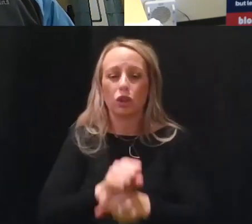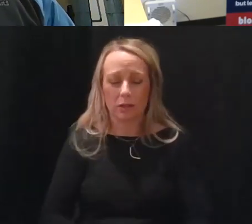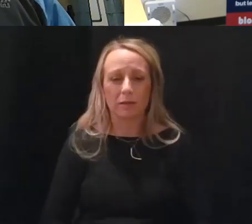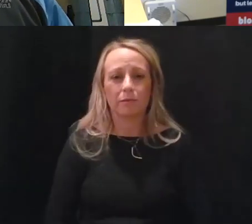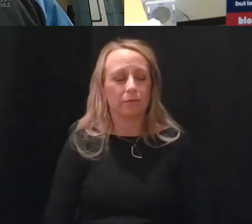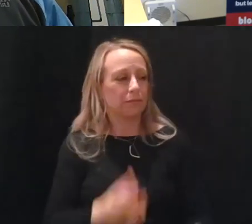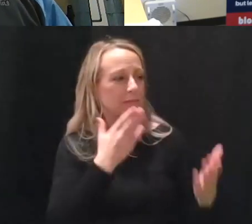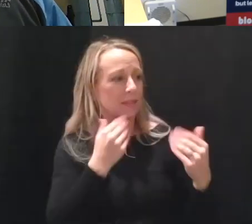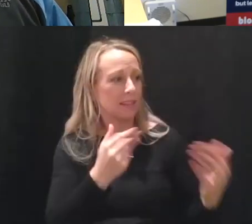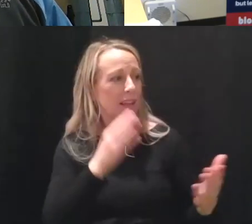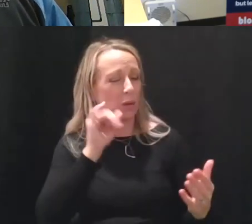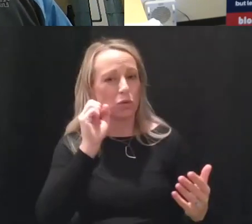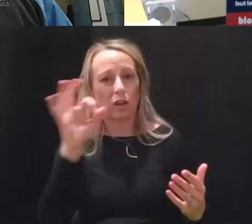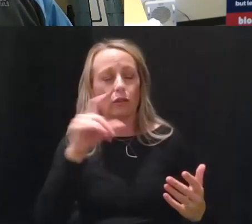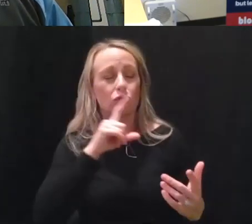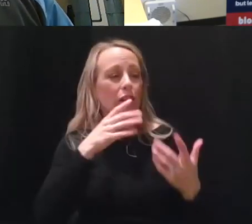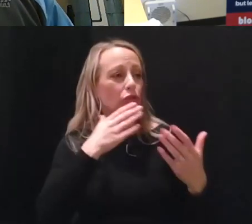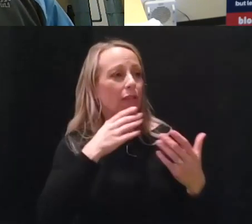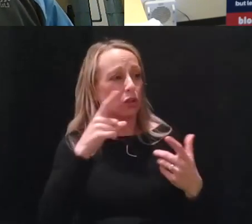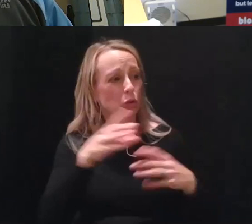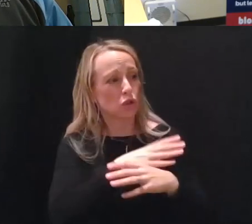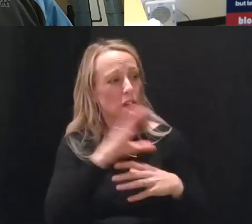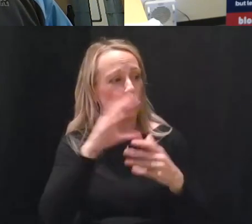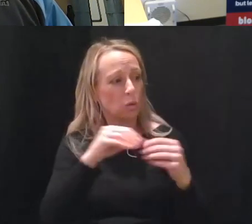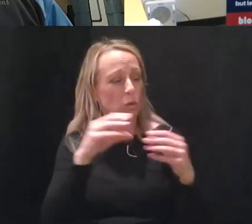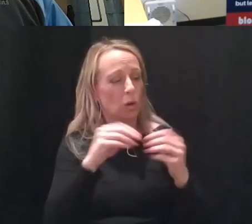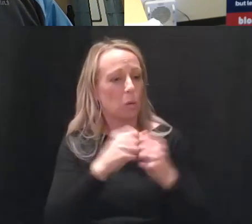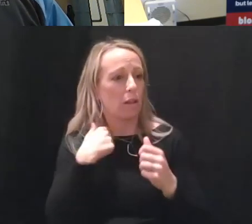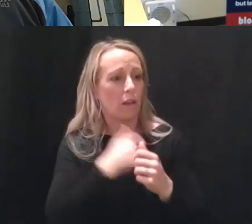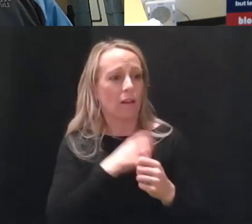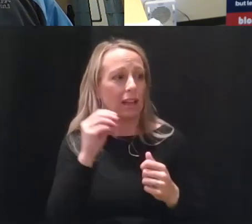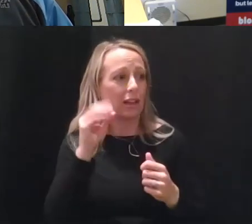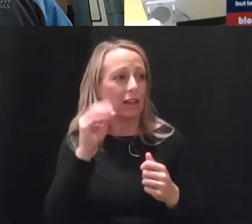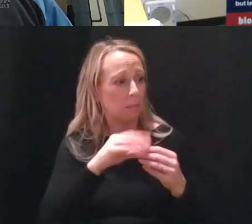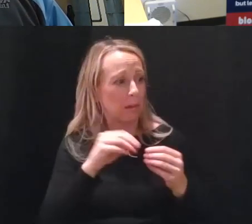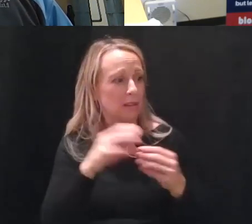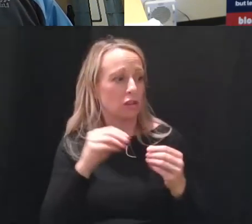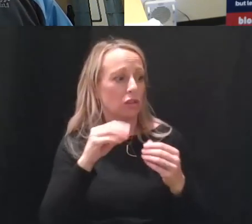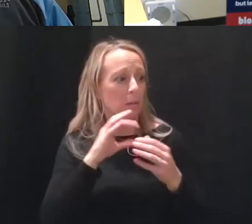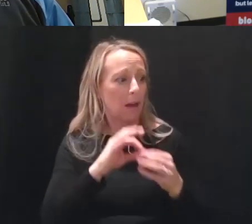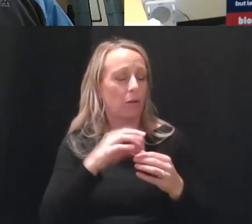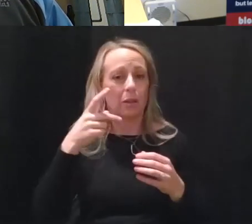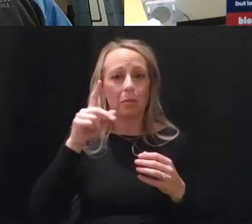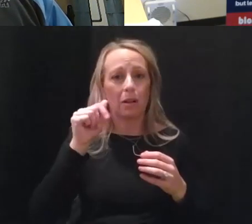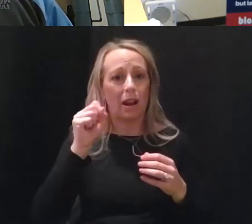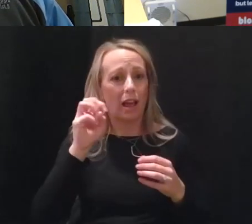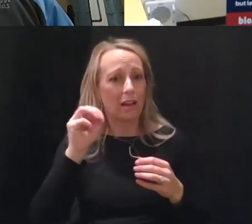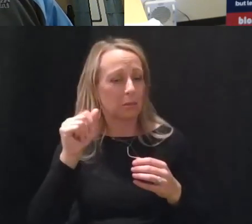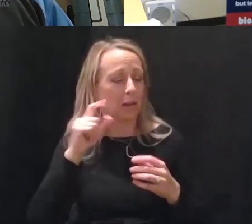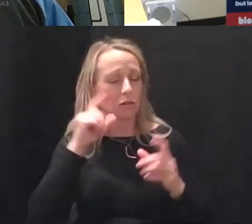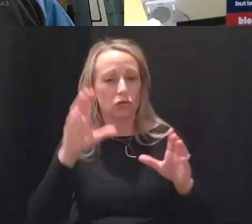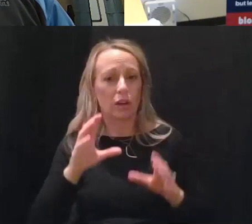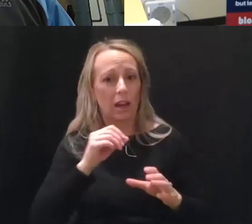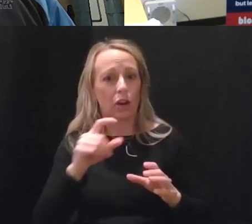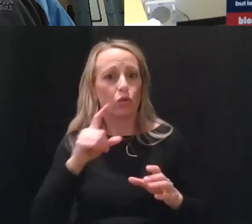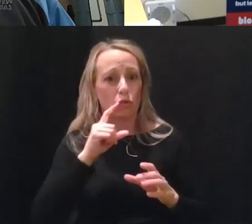Thank you, Jeff. We're so grateful that you shared that story, and your message about the convalescent plasma is great, and it really brings us into